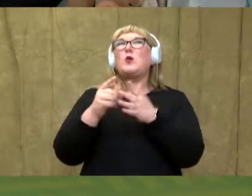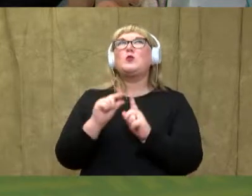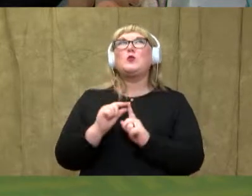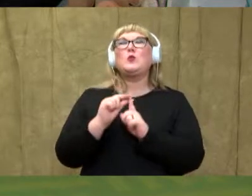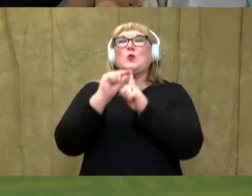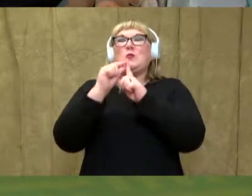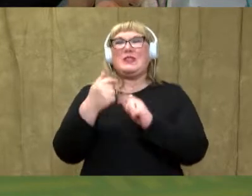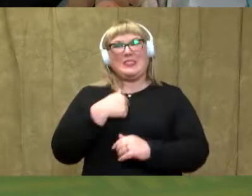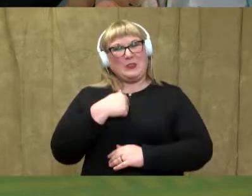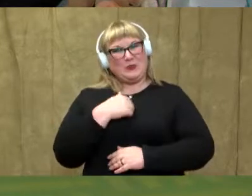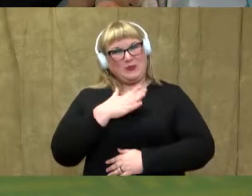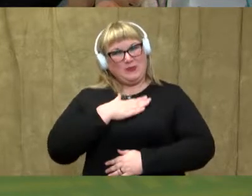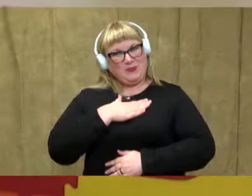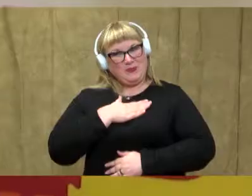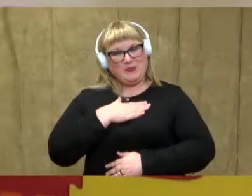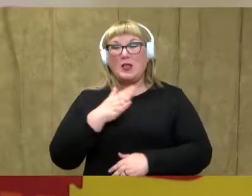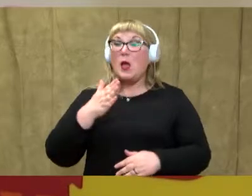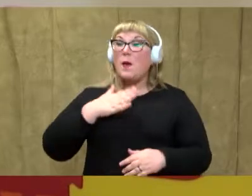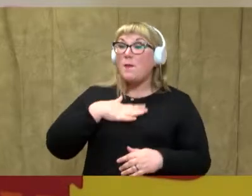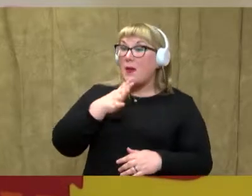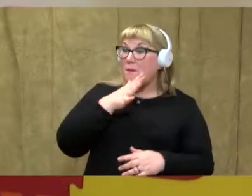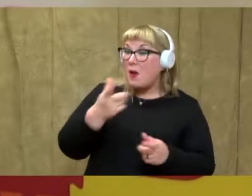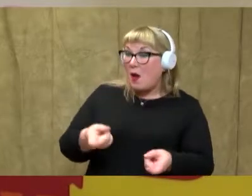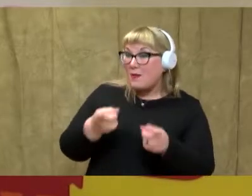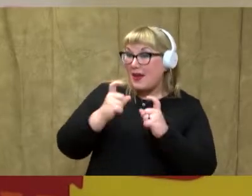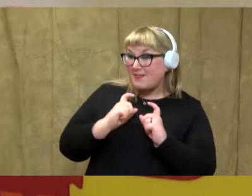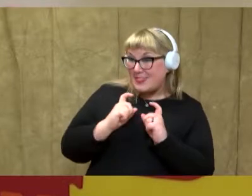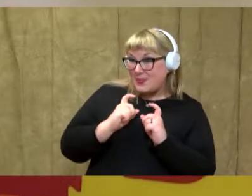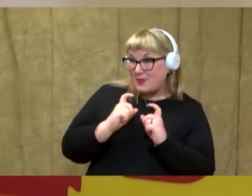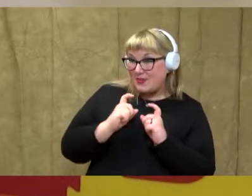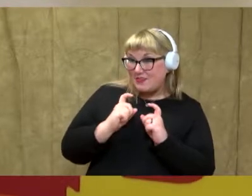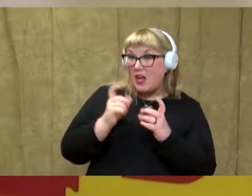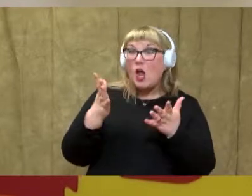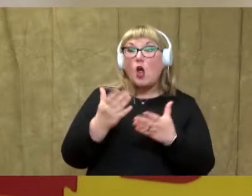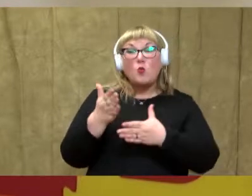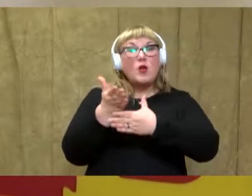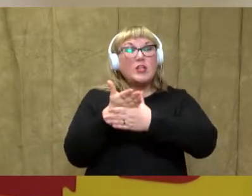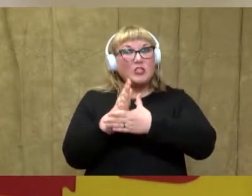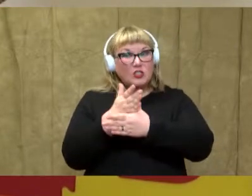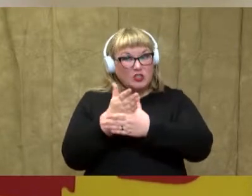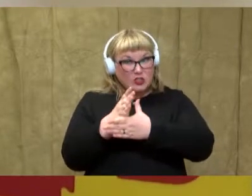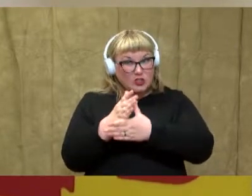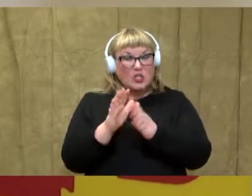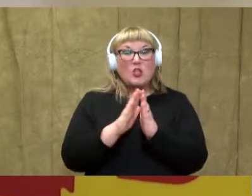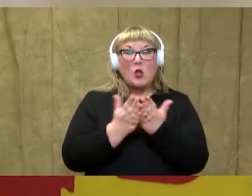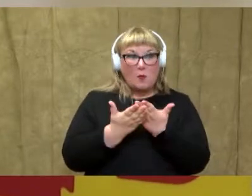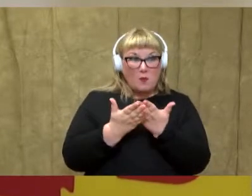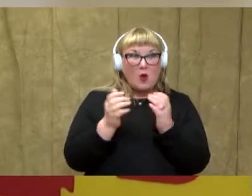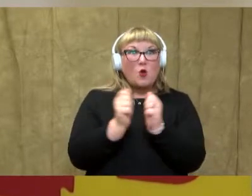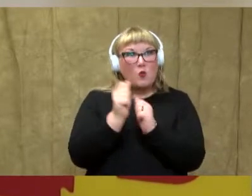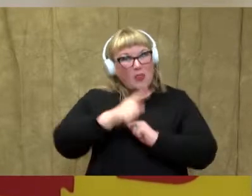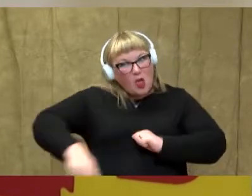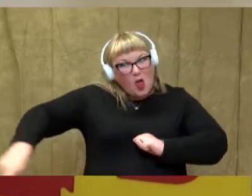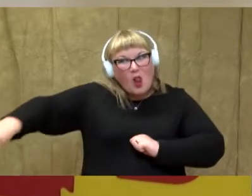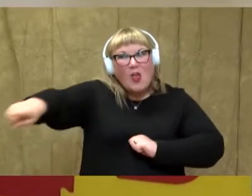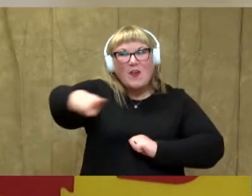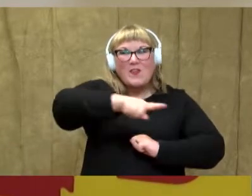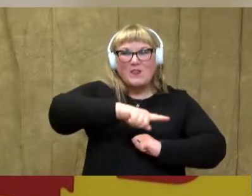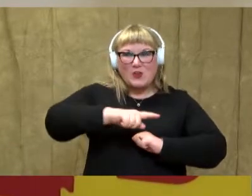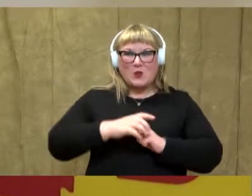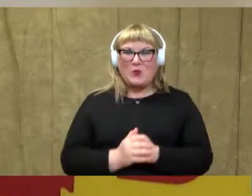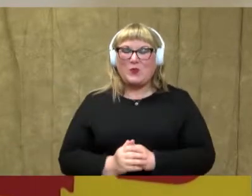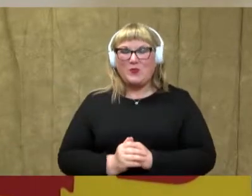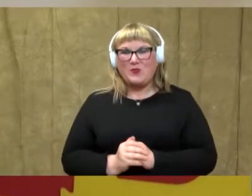me. This is a book that my mom gave me. So I want to share this book with Miss Morris and with all of you at